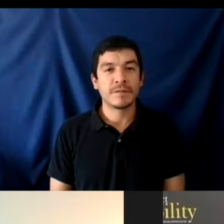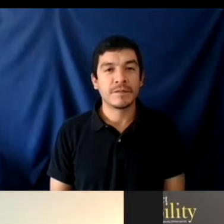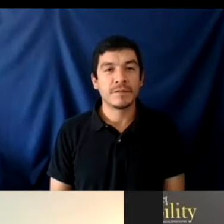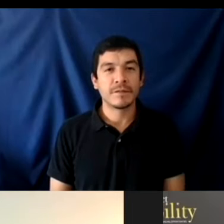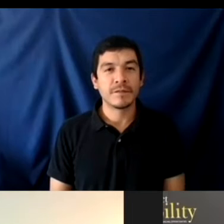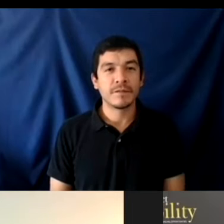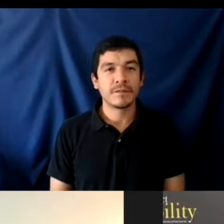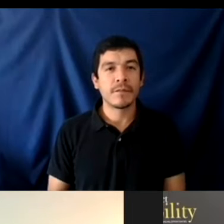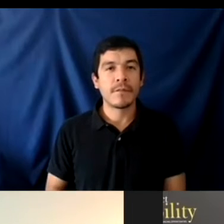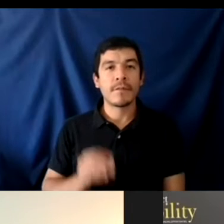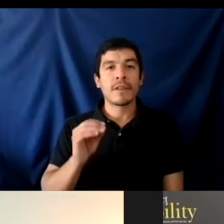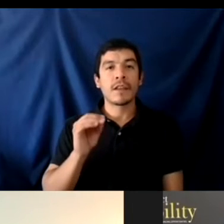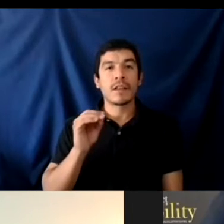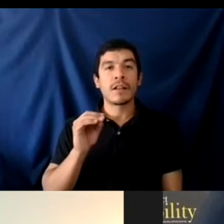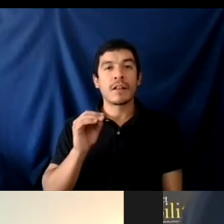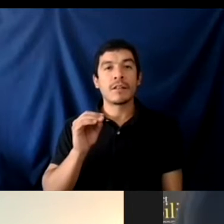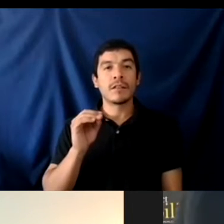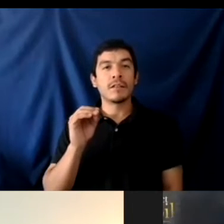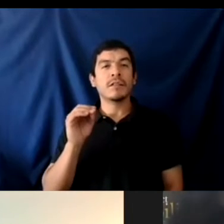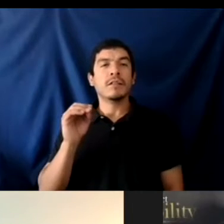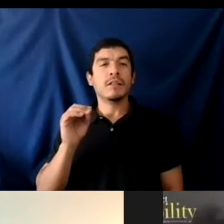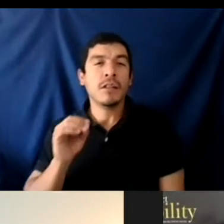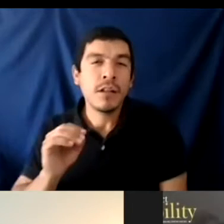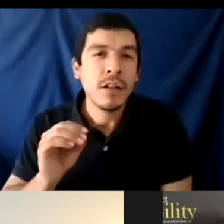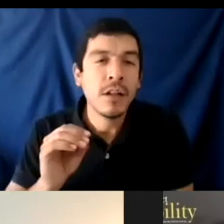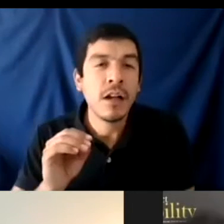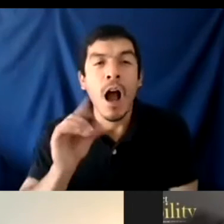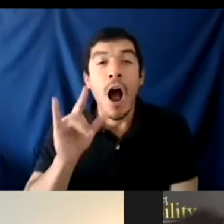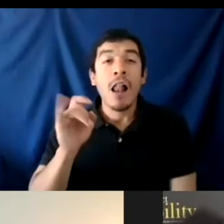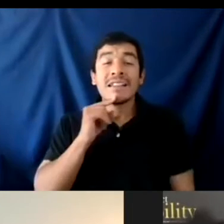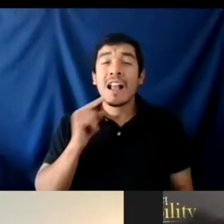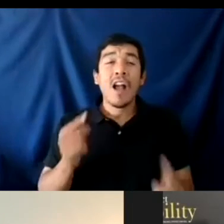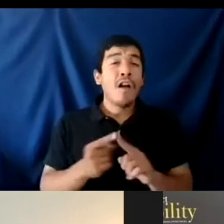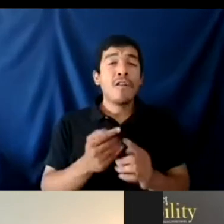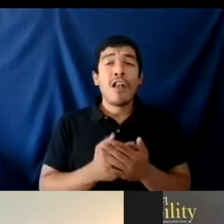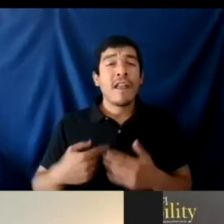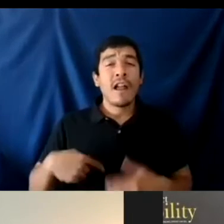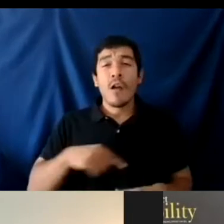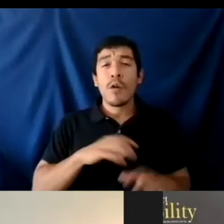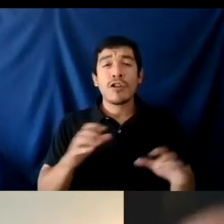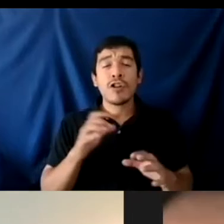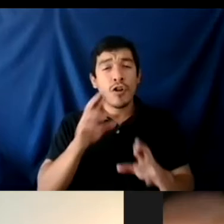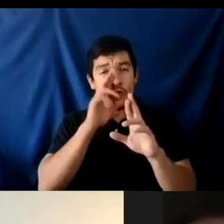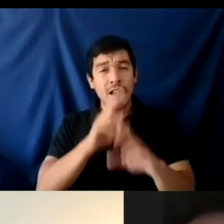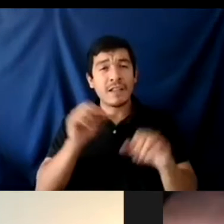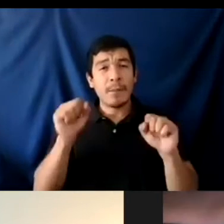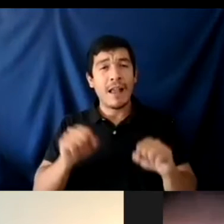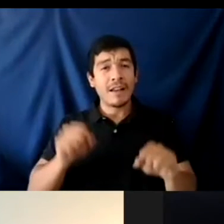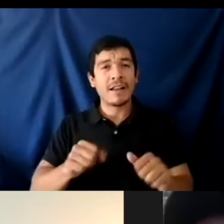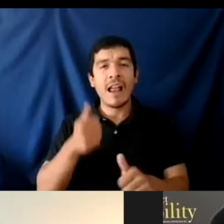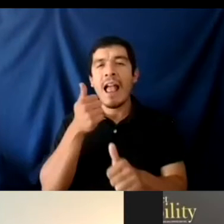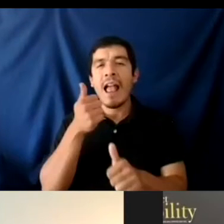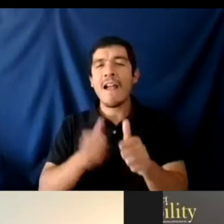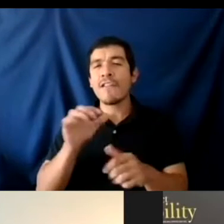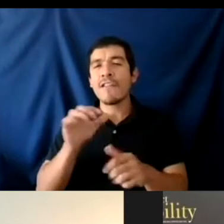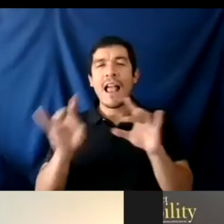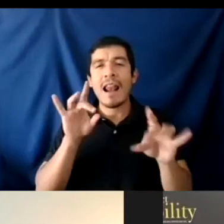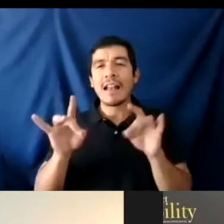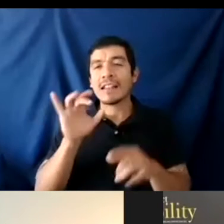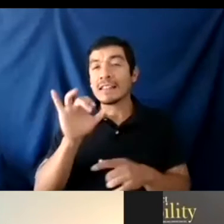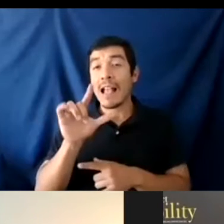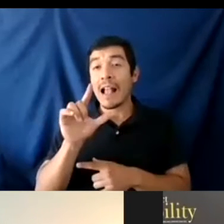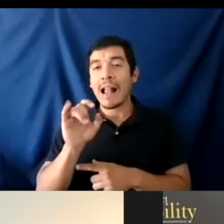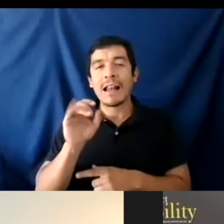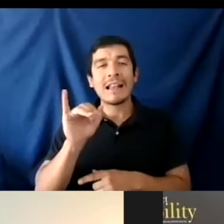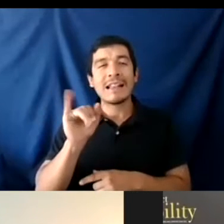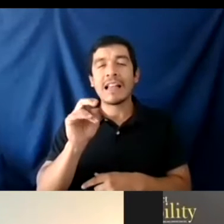I'll take this one as well. So the first thing that we have done at Respectability is, every election cycle is a nonpartisan